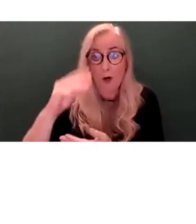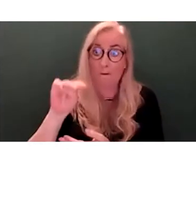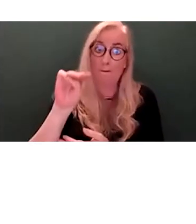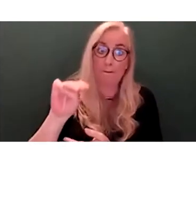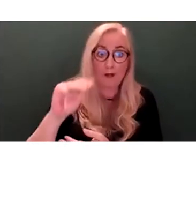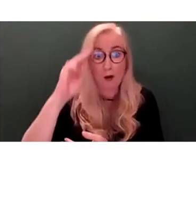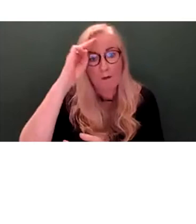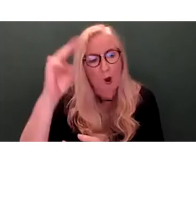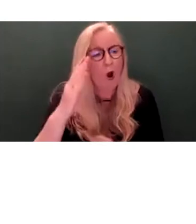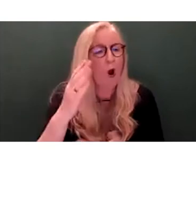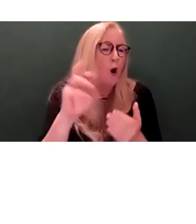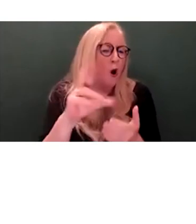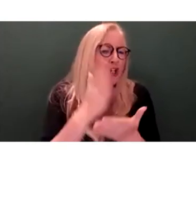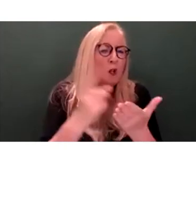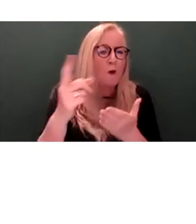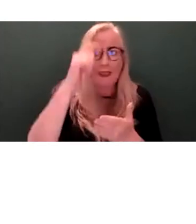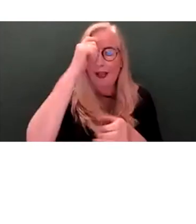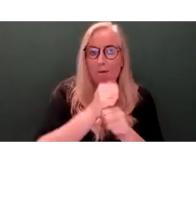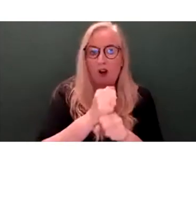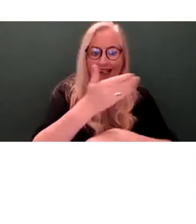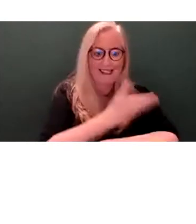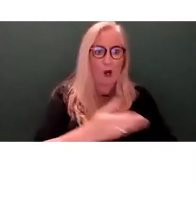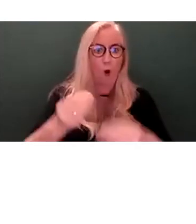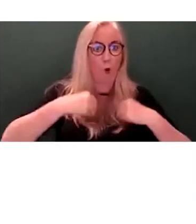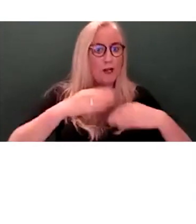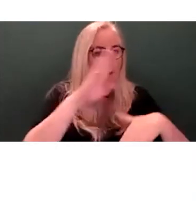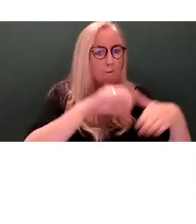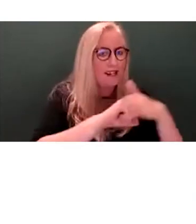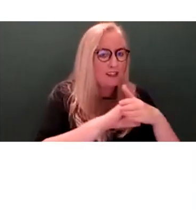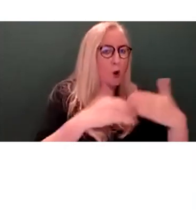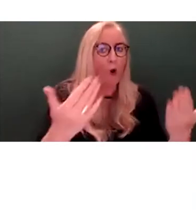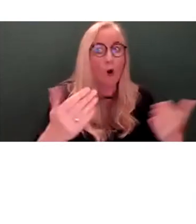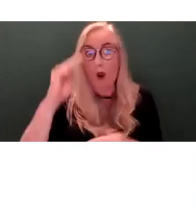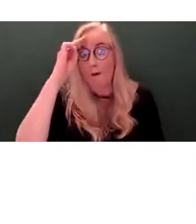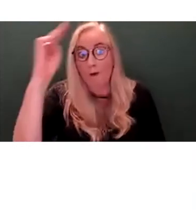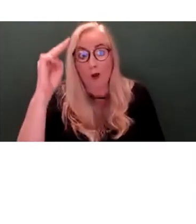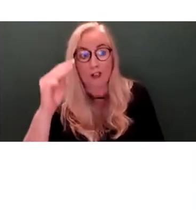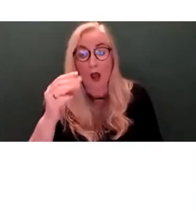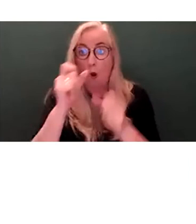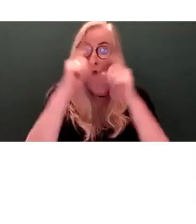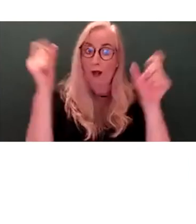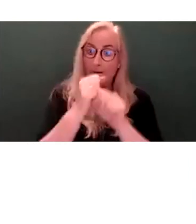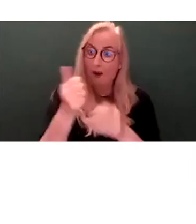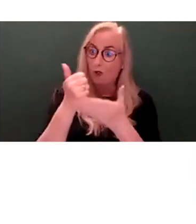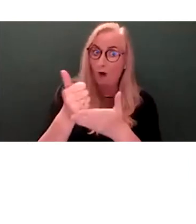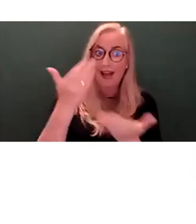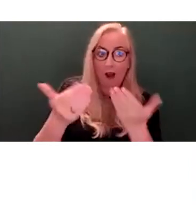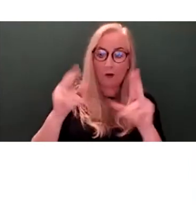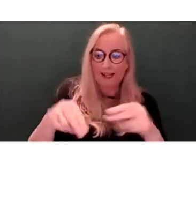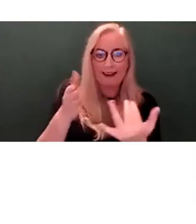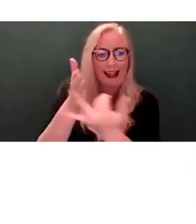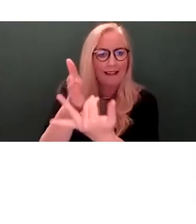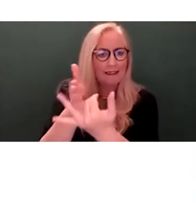someone thinking about starting their own business, or an employer are aware of available supports and how they can access those